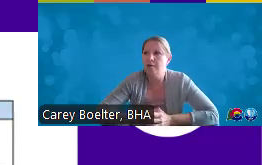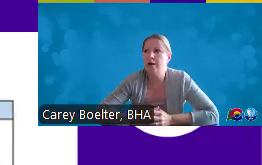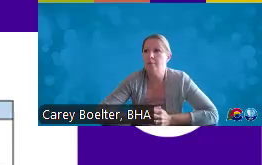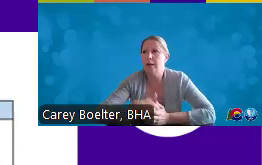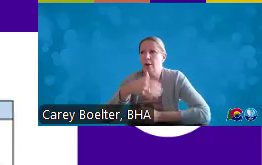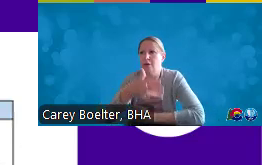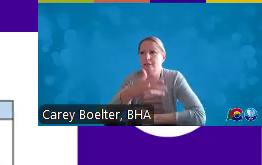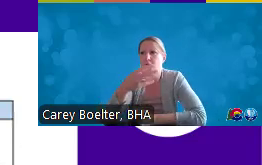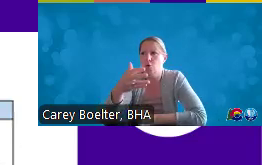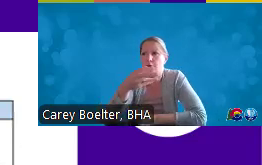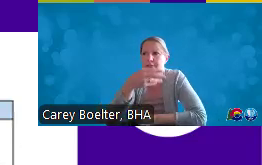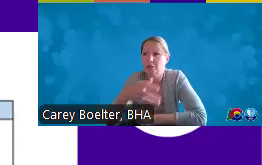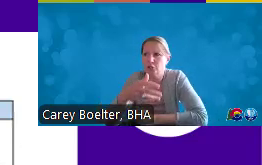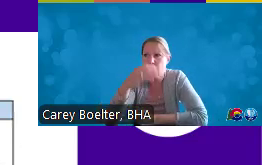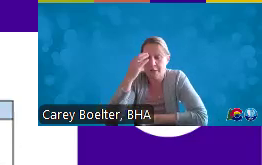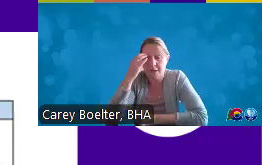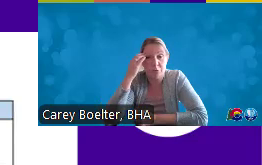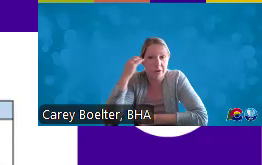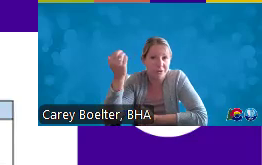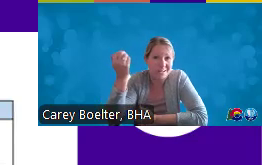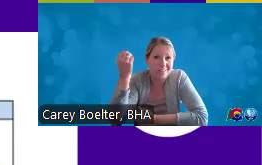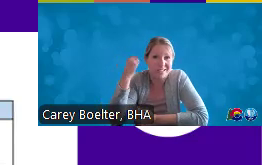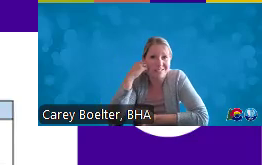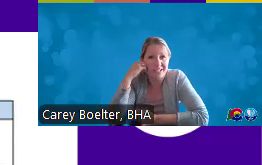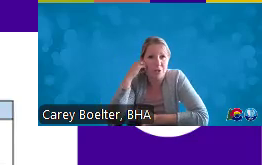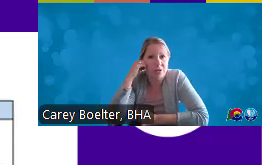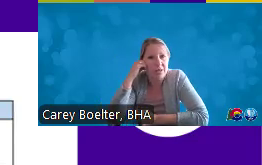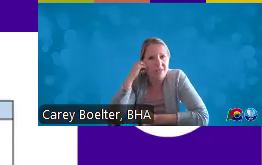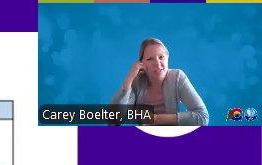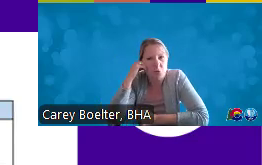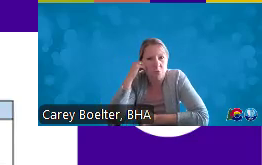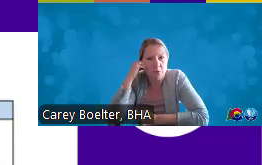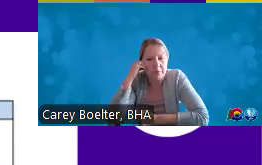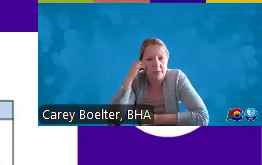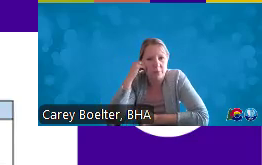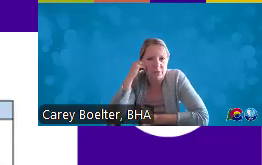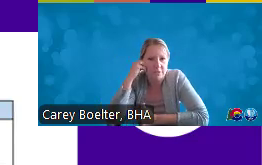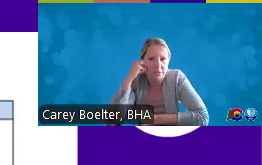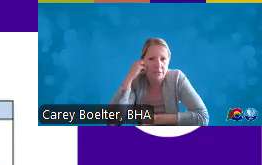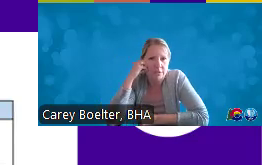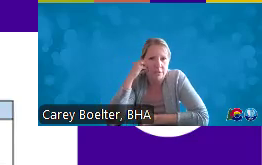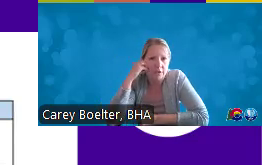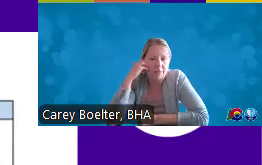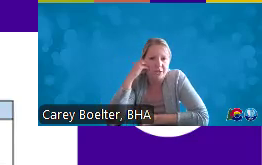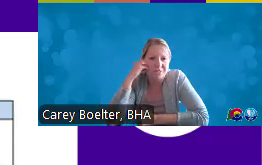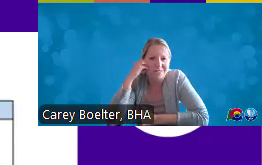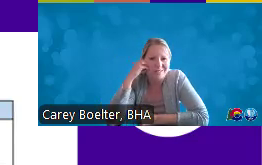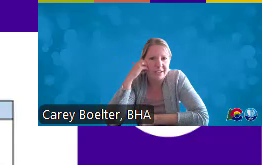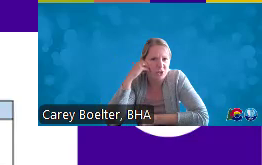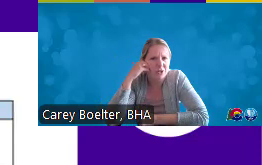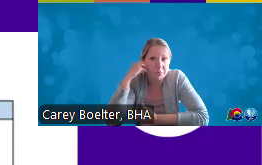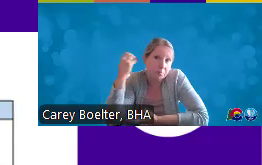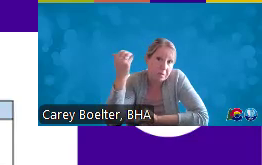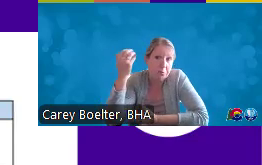We have areas for signature because we understand that until this form will be built into